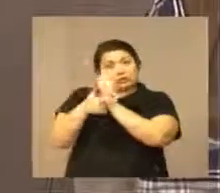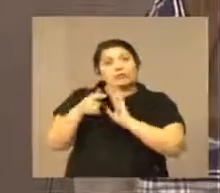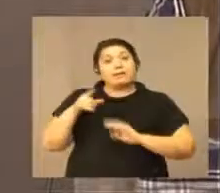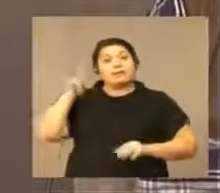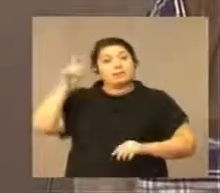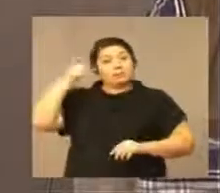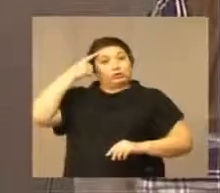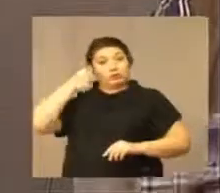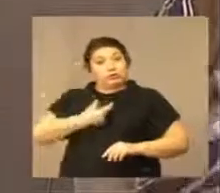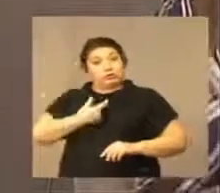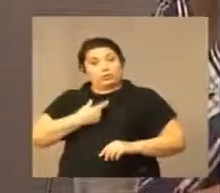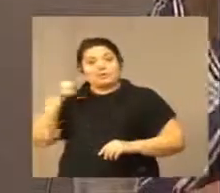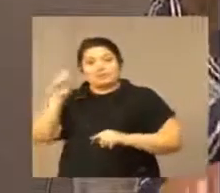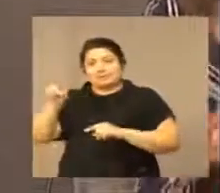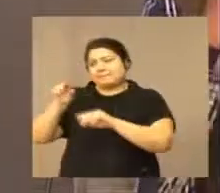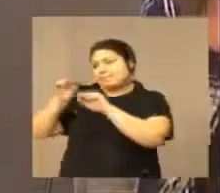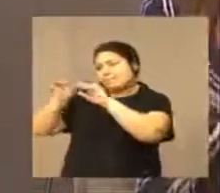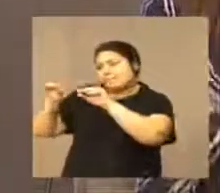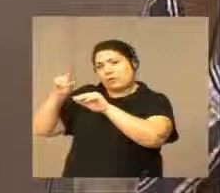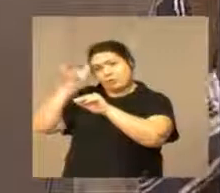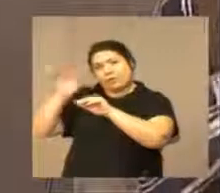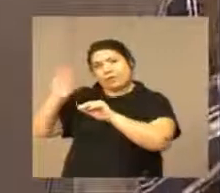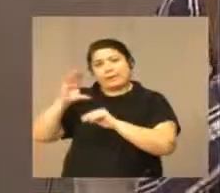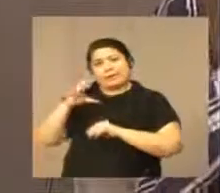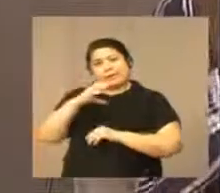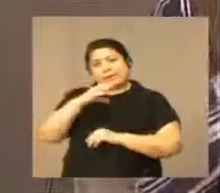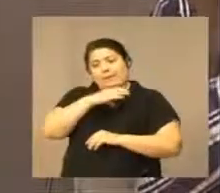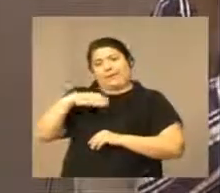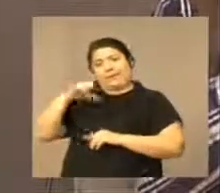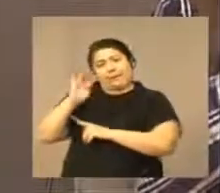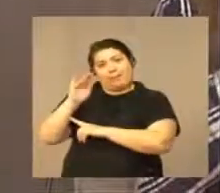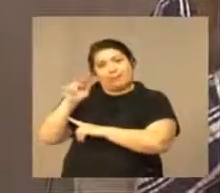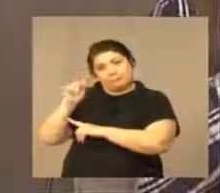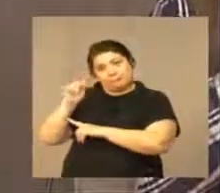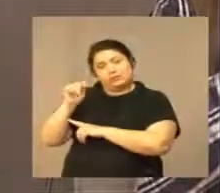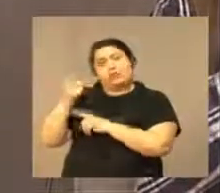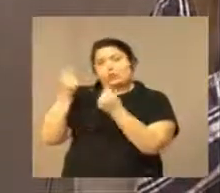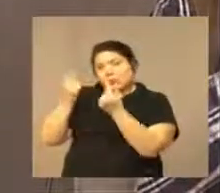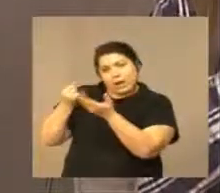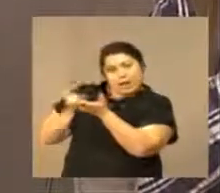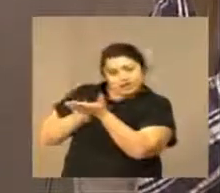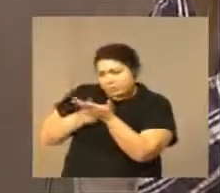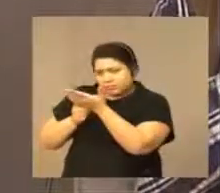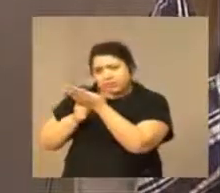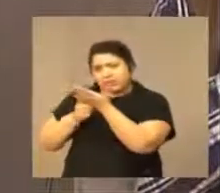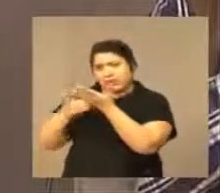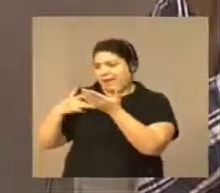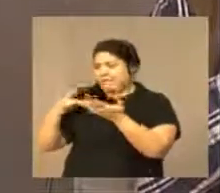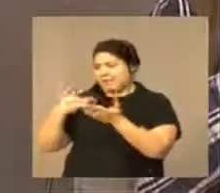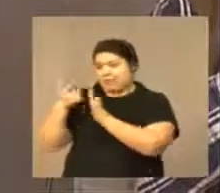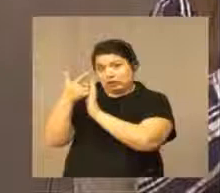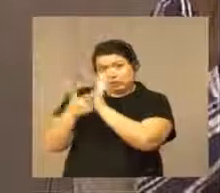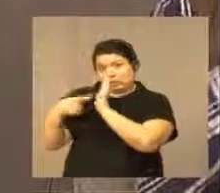cabinet colleagues for them to all come to a consensus on the legislation. And then, as I